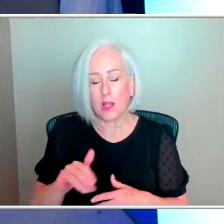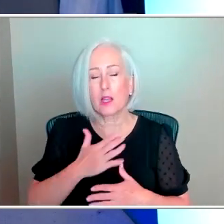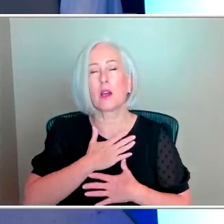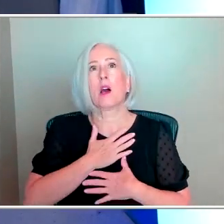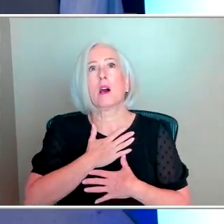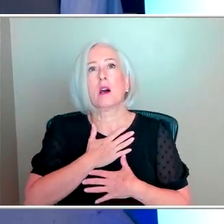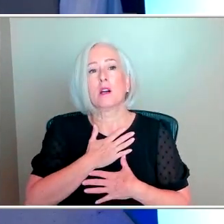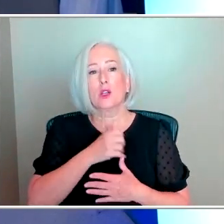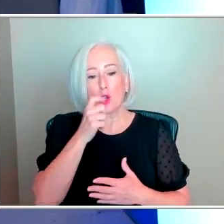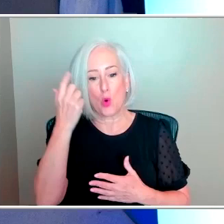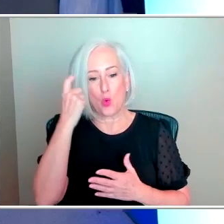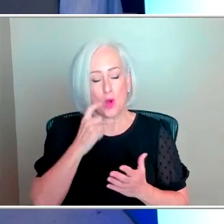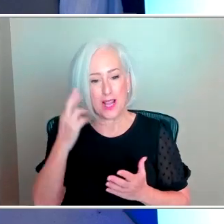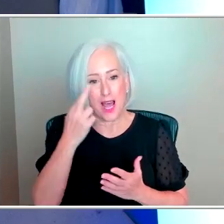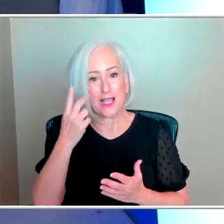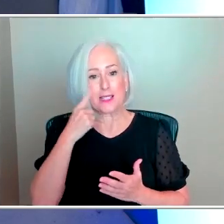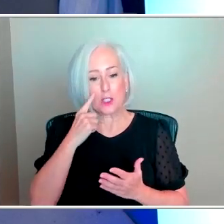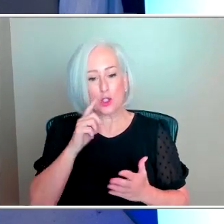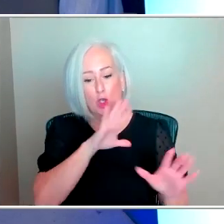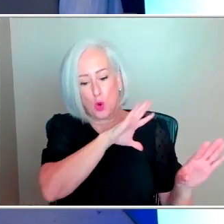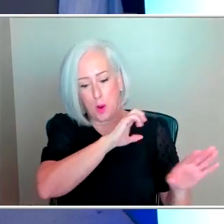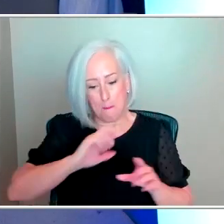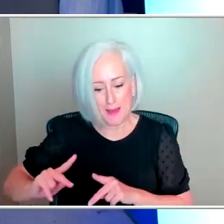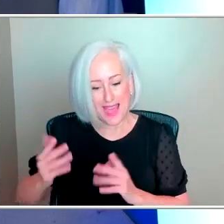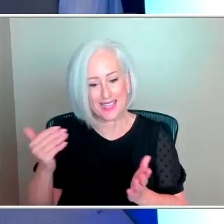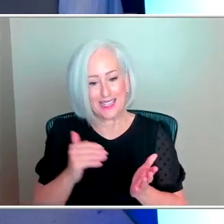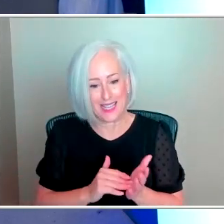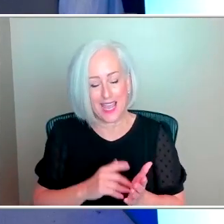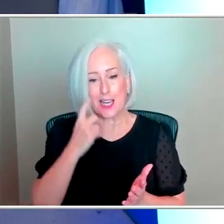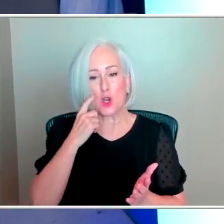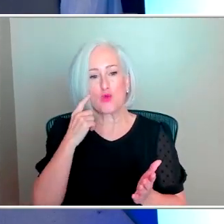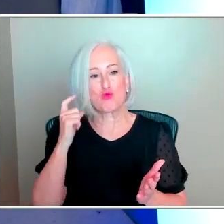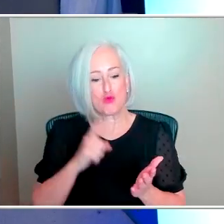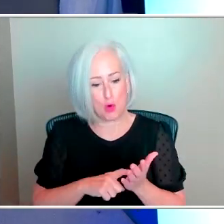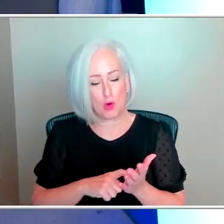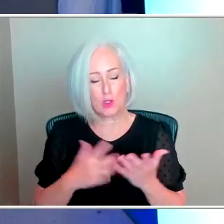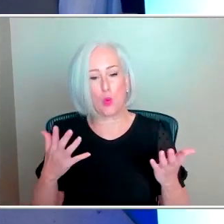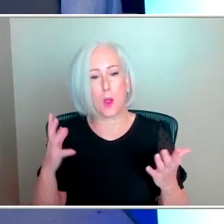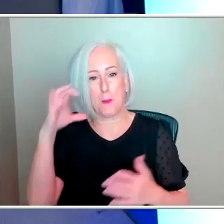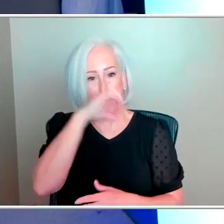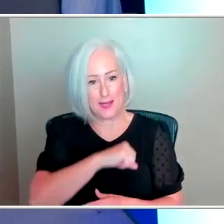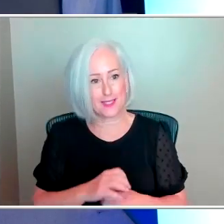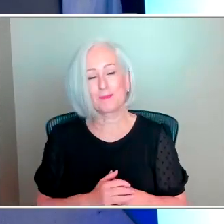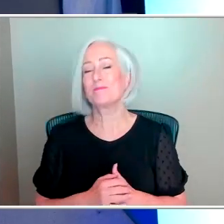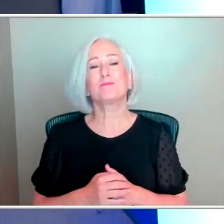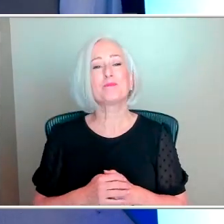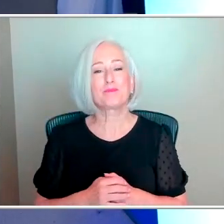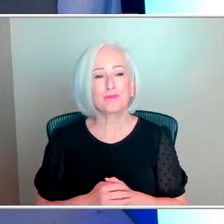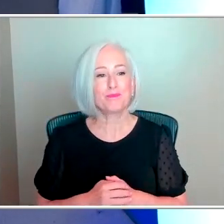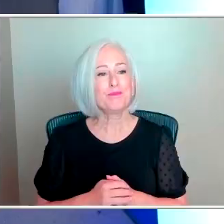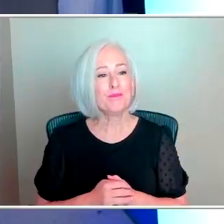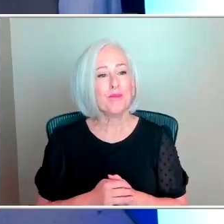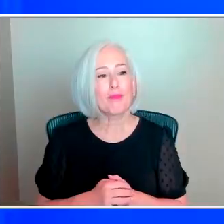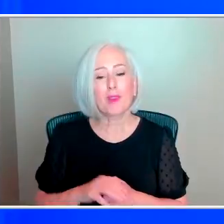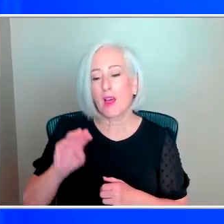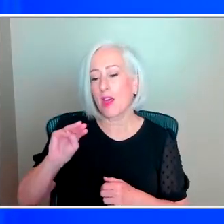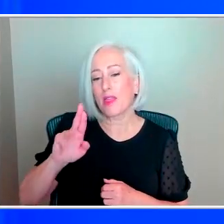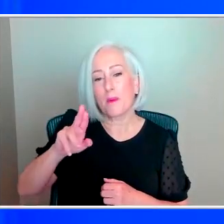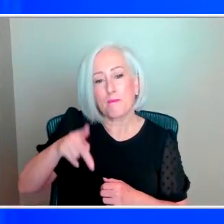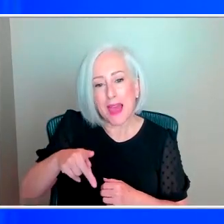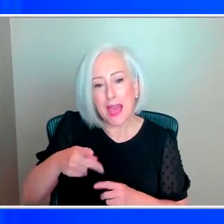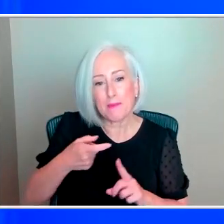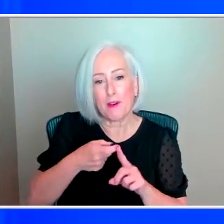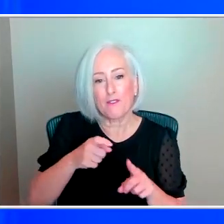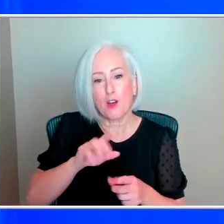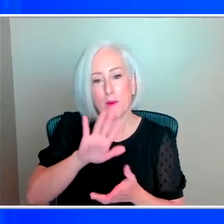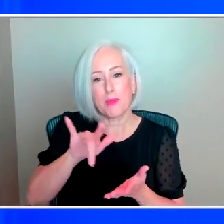what you're missing. So we're not as bad, even though we read these reports. Well, that map you had up there, the Midwest, there's just not much